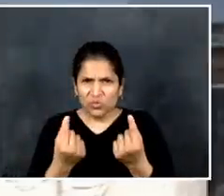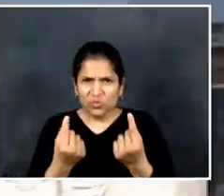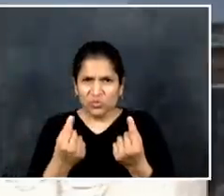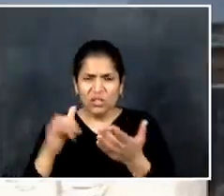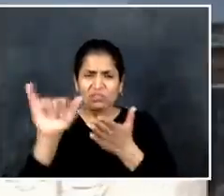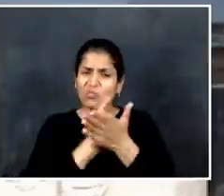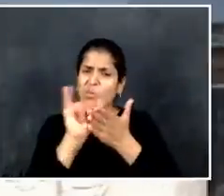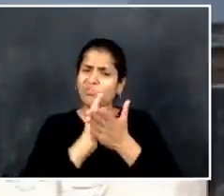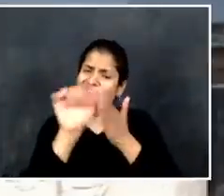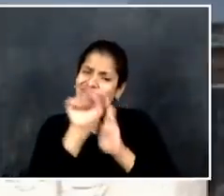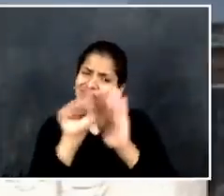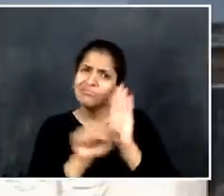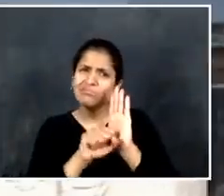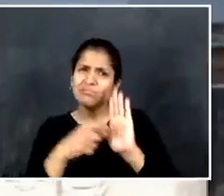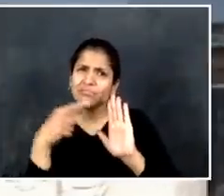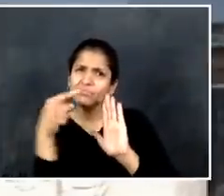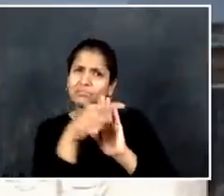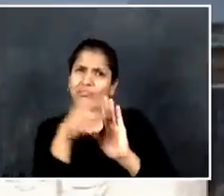try to